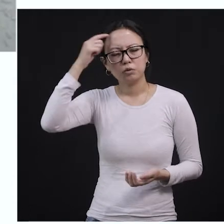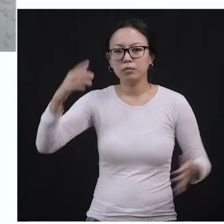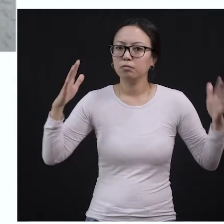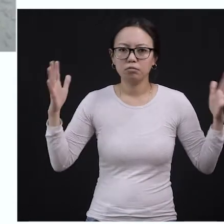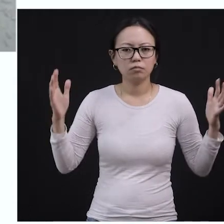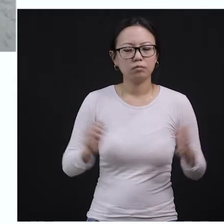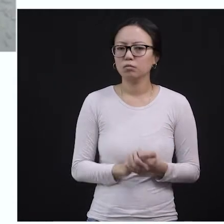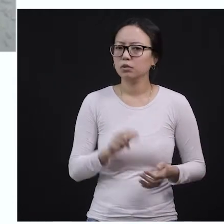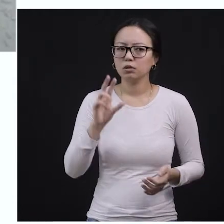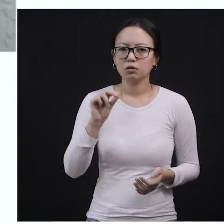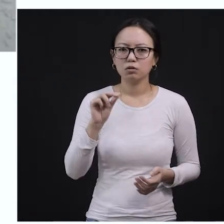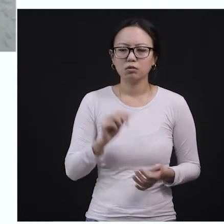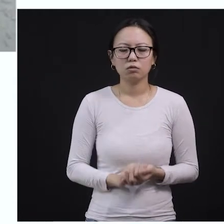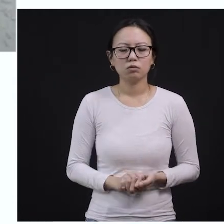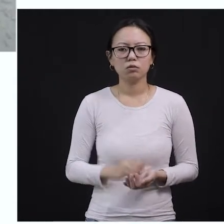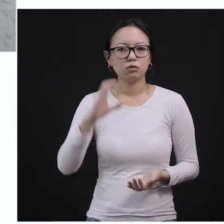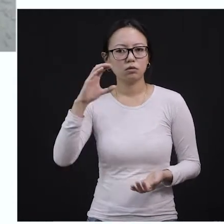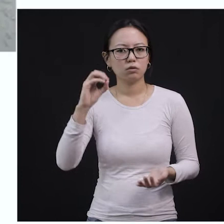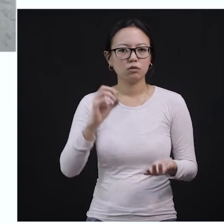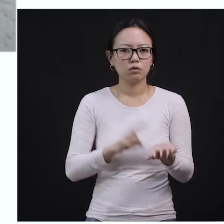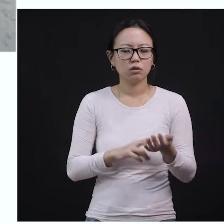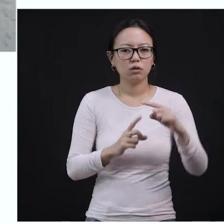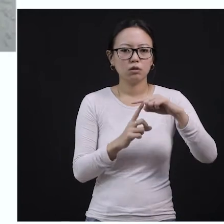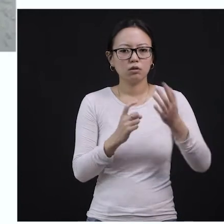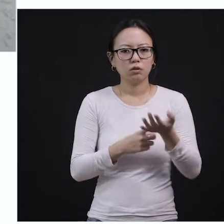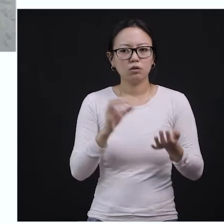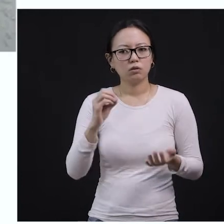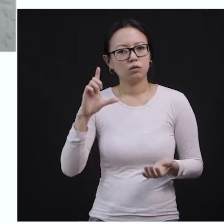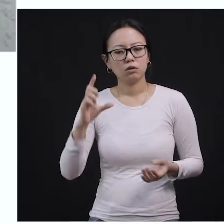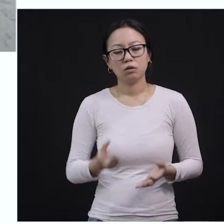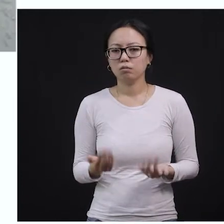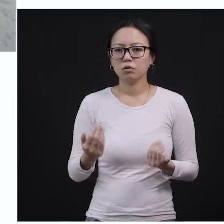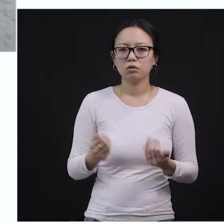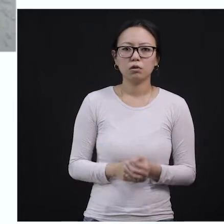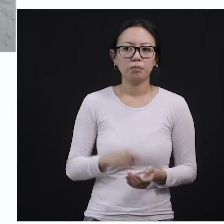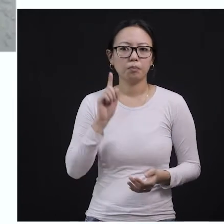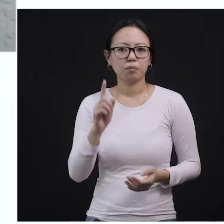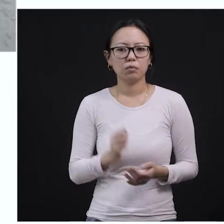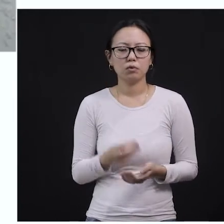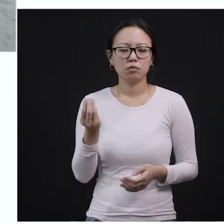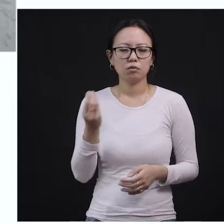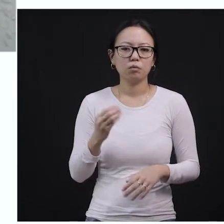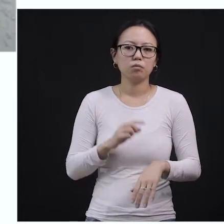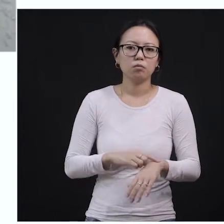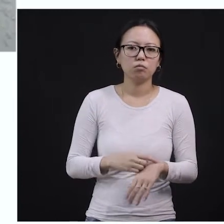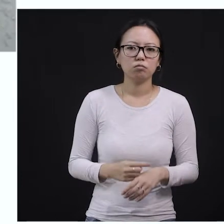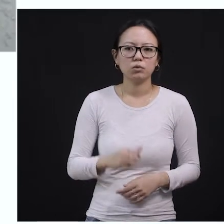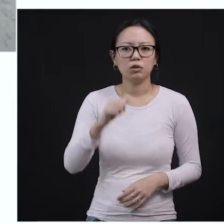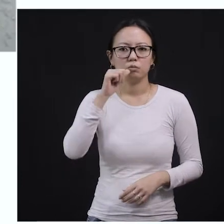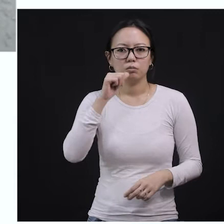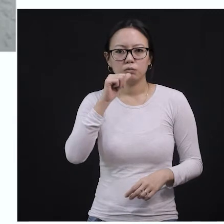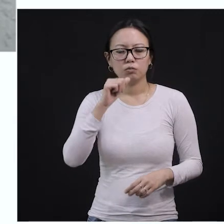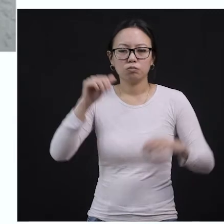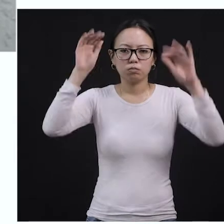This can be taken control, but there are situations where because of the continuous rainfall,